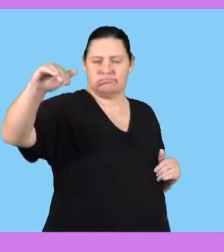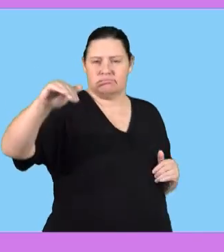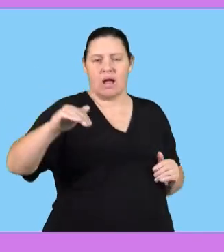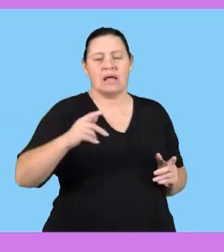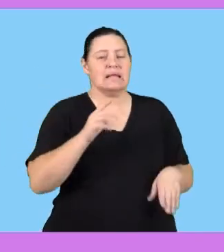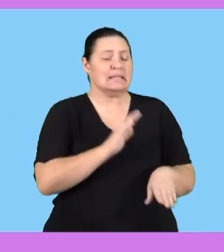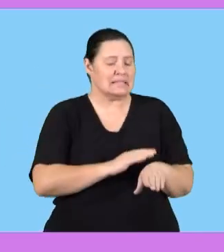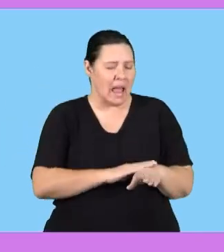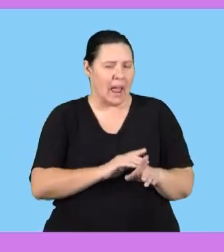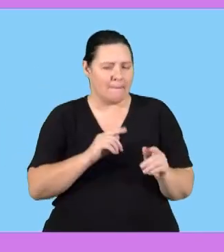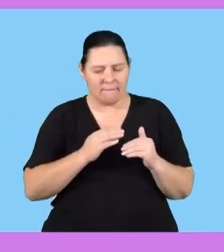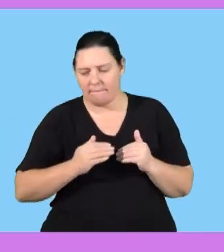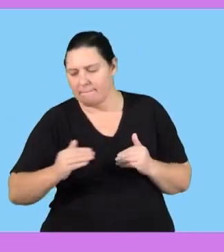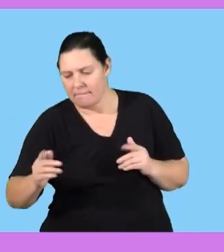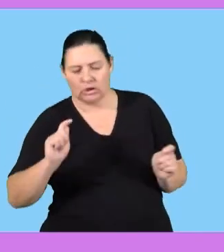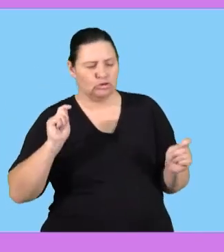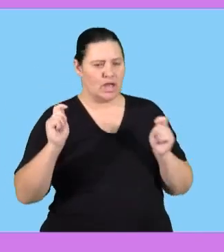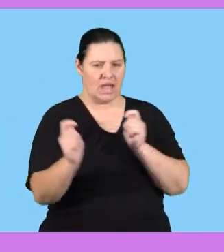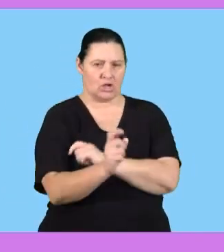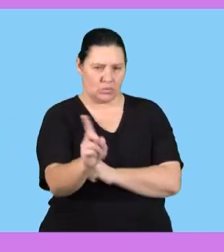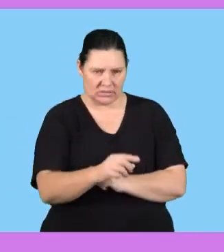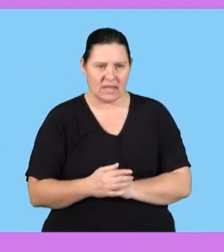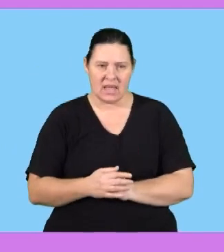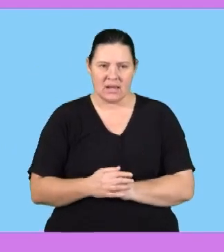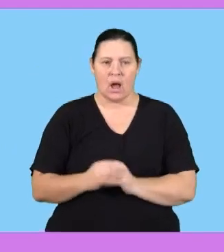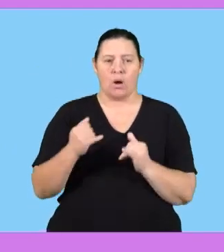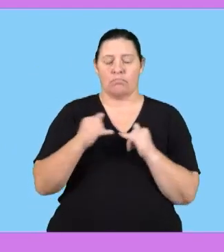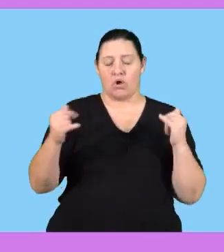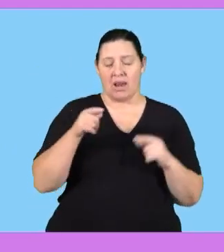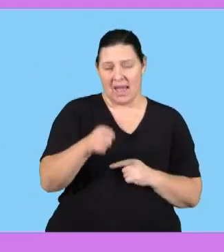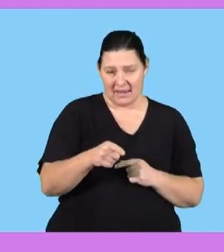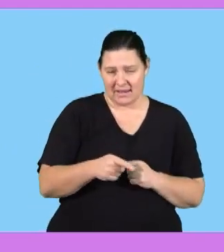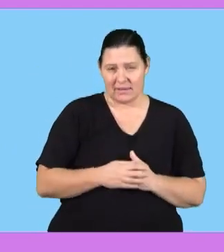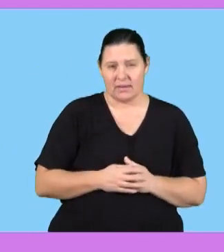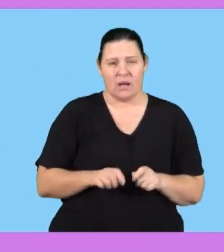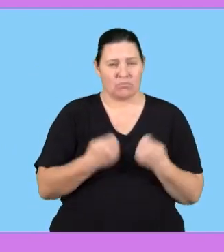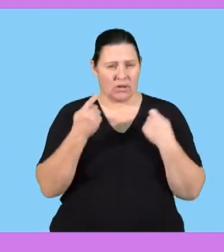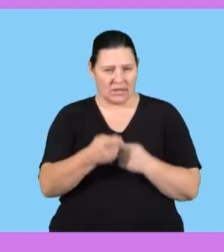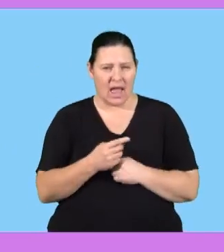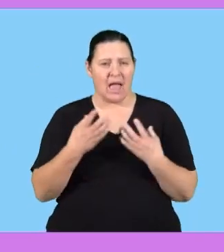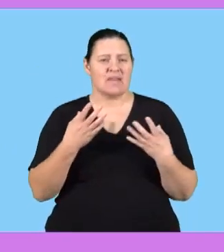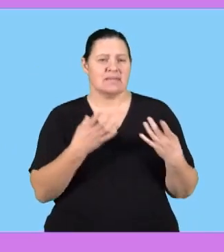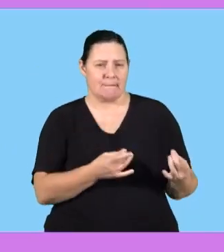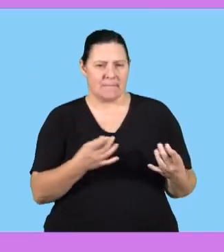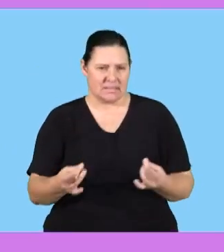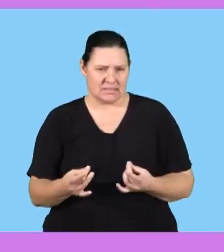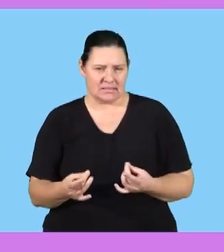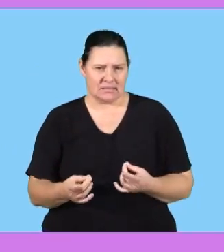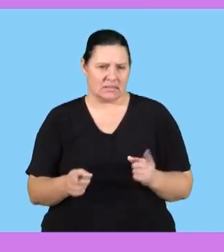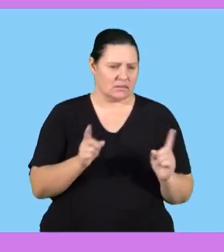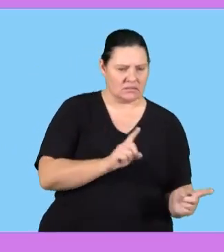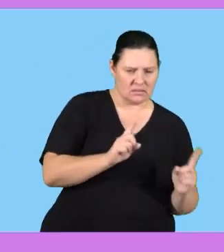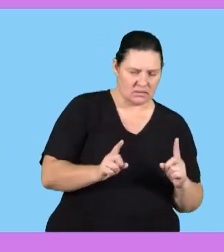changes in data over time, right? Then we looked at broken line graph, or we refer to it, and it may have numbers that